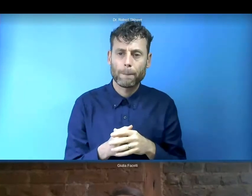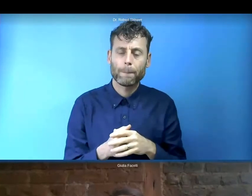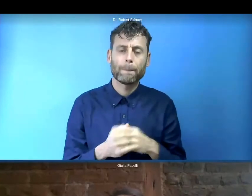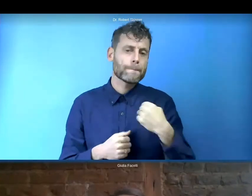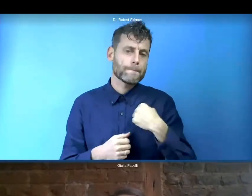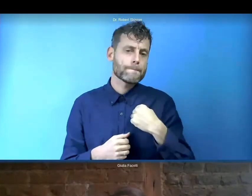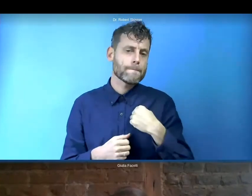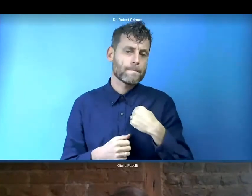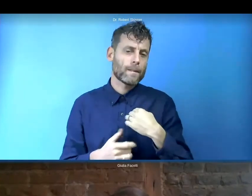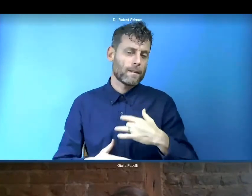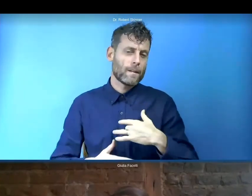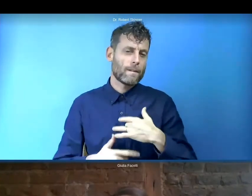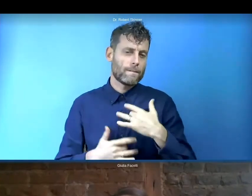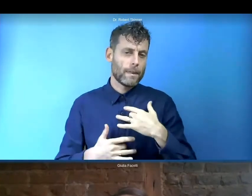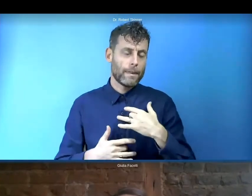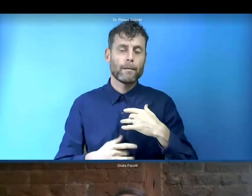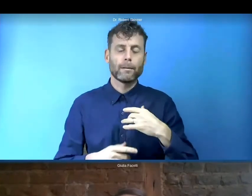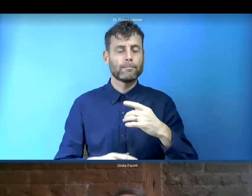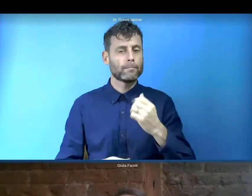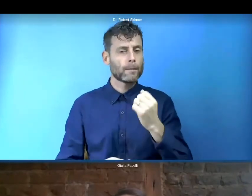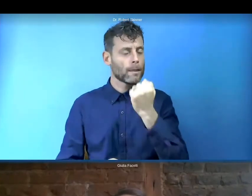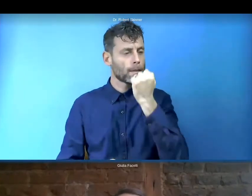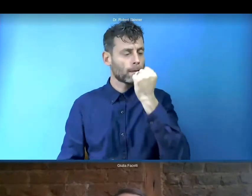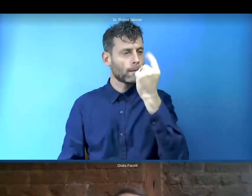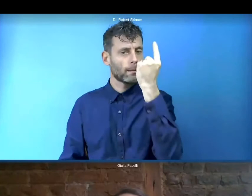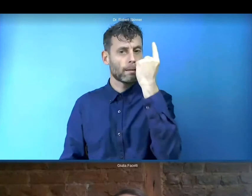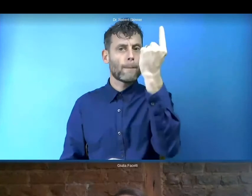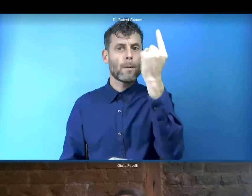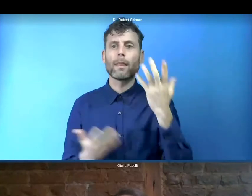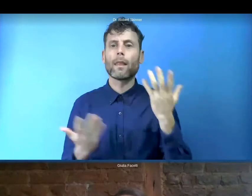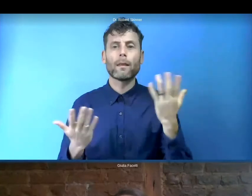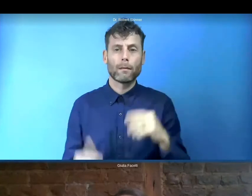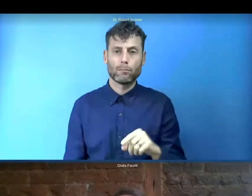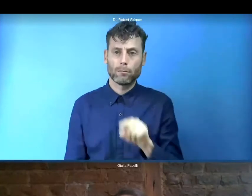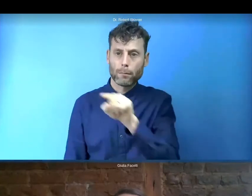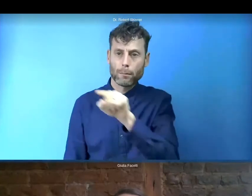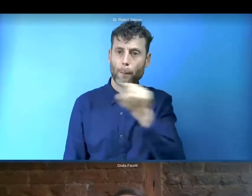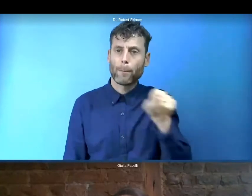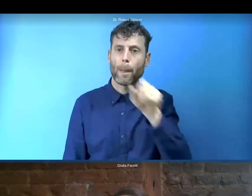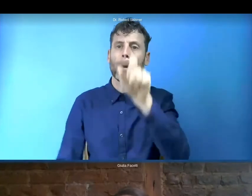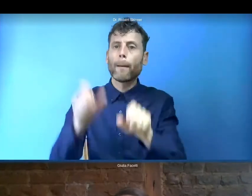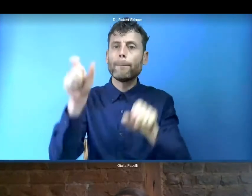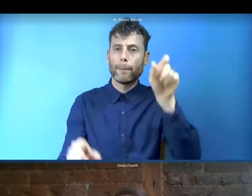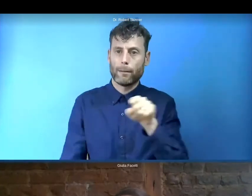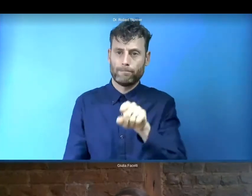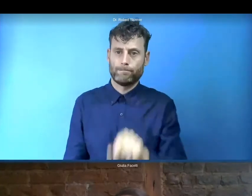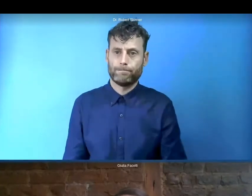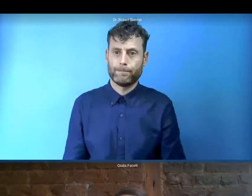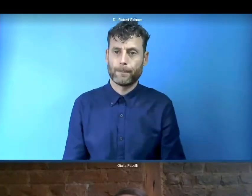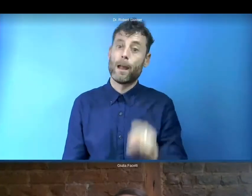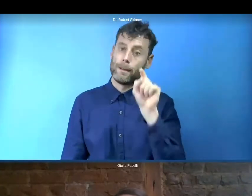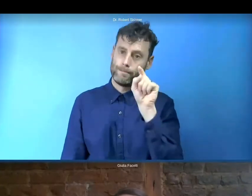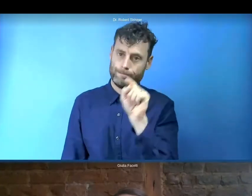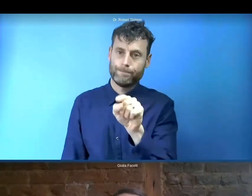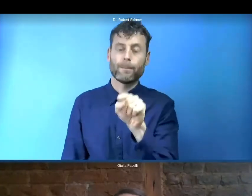element here is the citizens themselves, because they build the city by living in it every